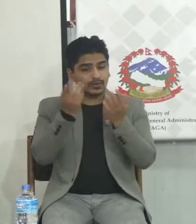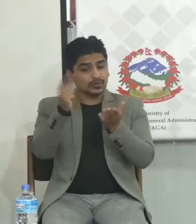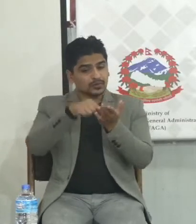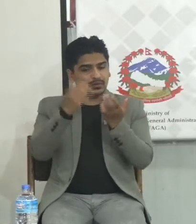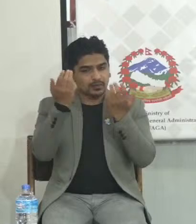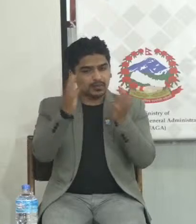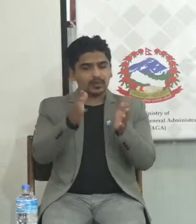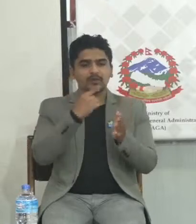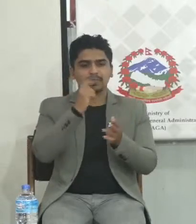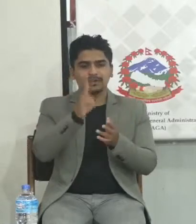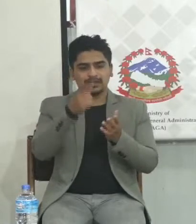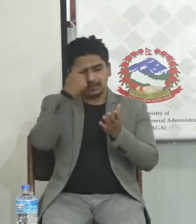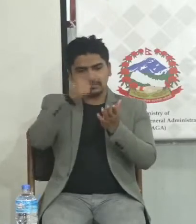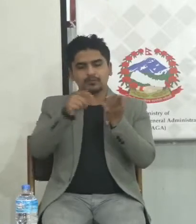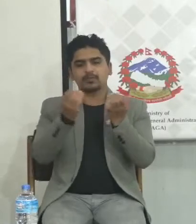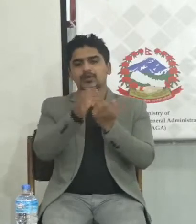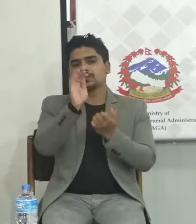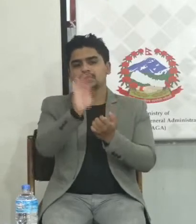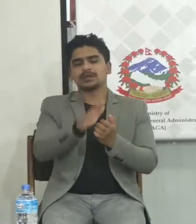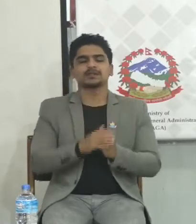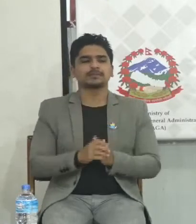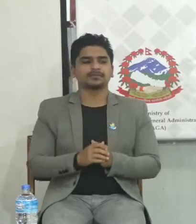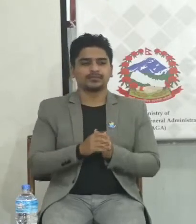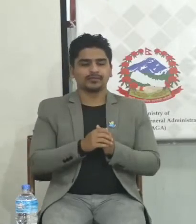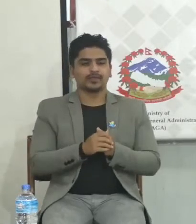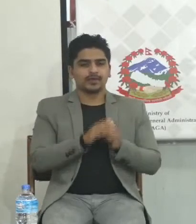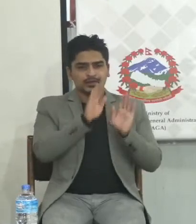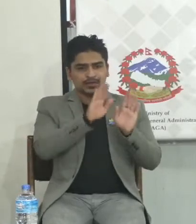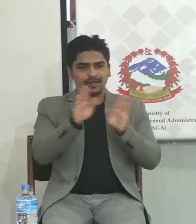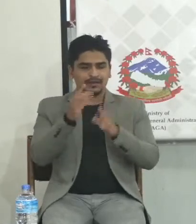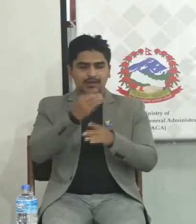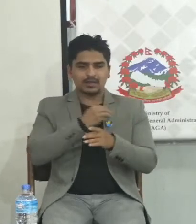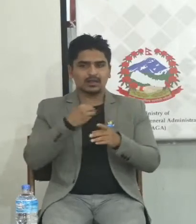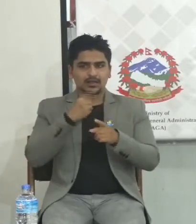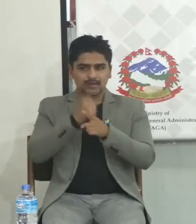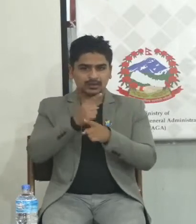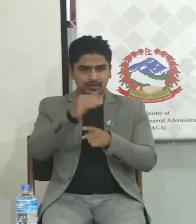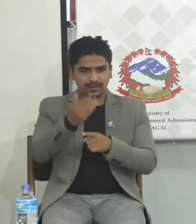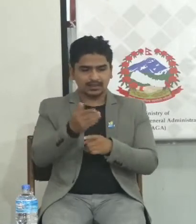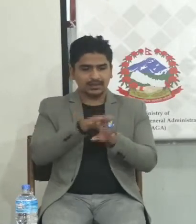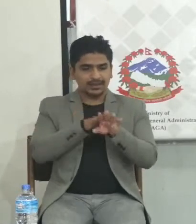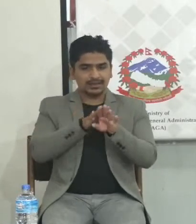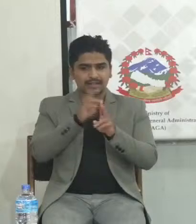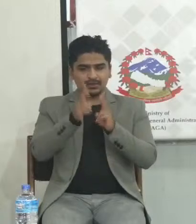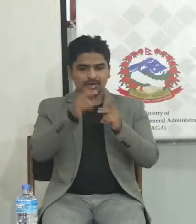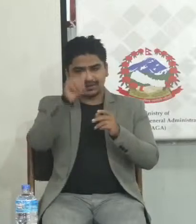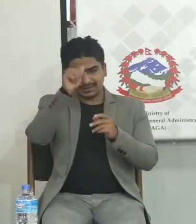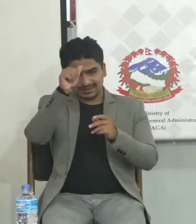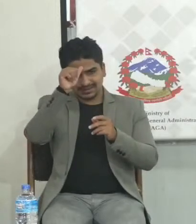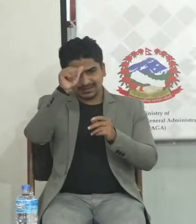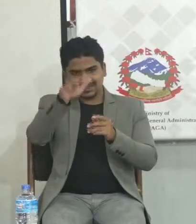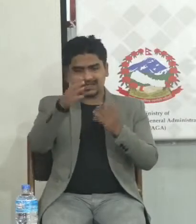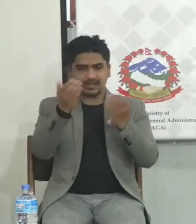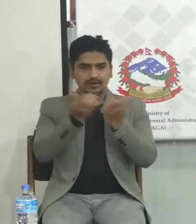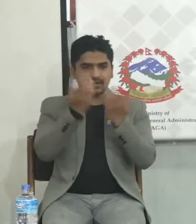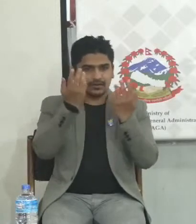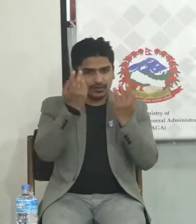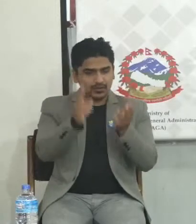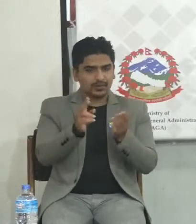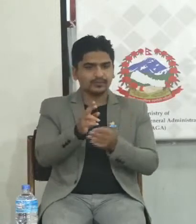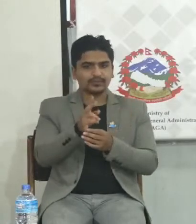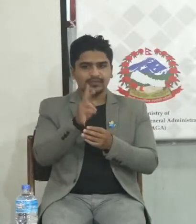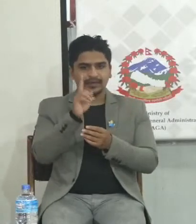You have given lots of information to us. For himself, he is a psychological expert,